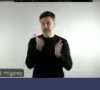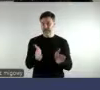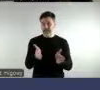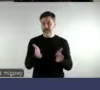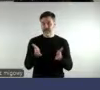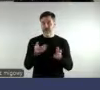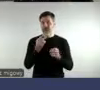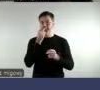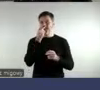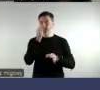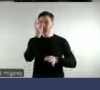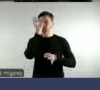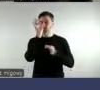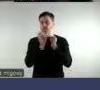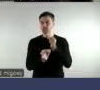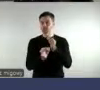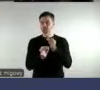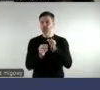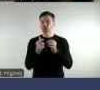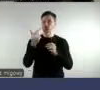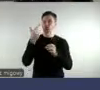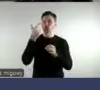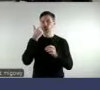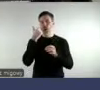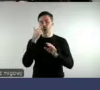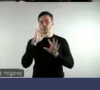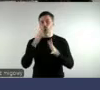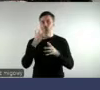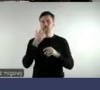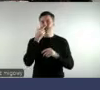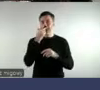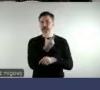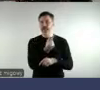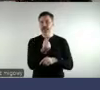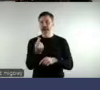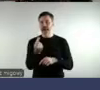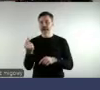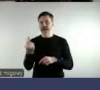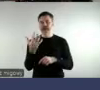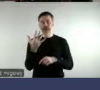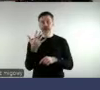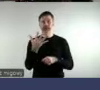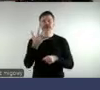almost 50 in our area, almost 50 different partners, which you can see on upper right hand.